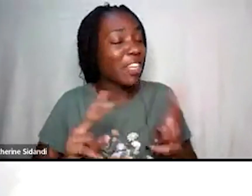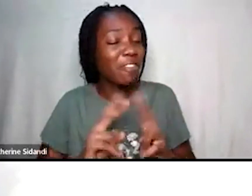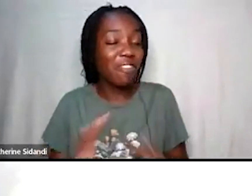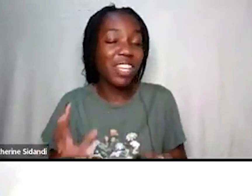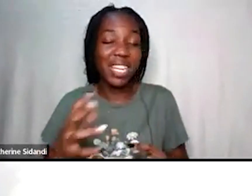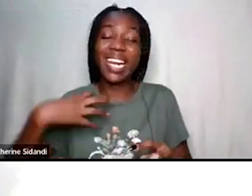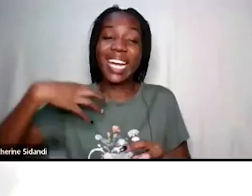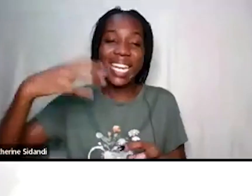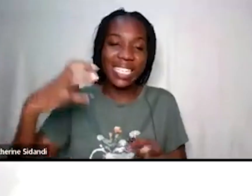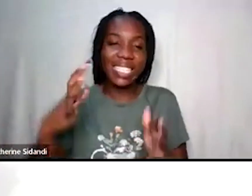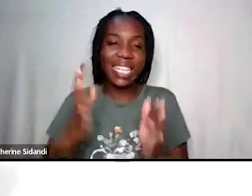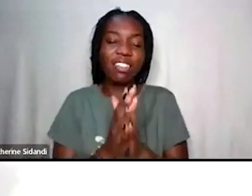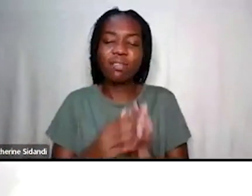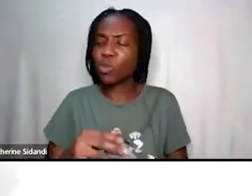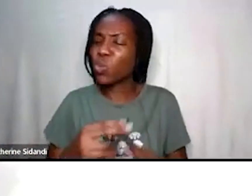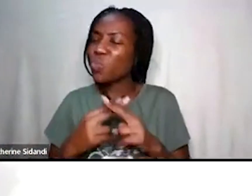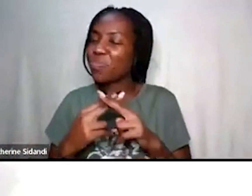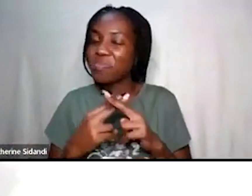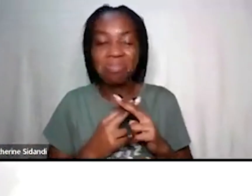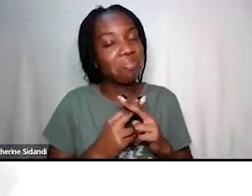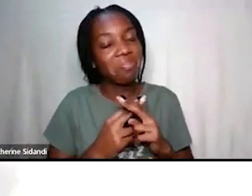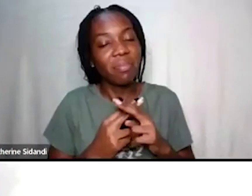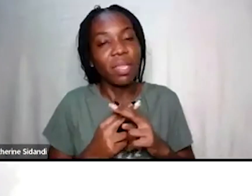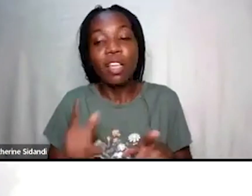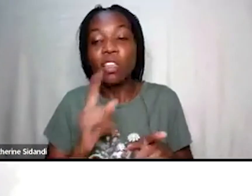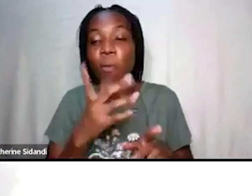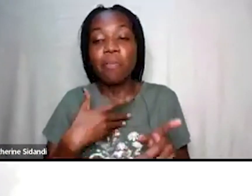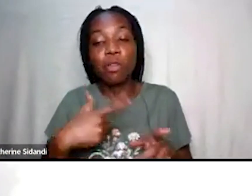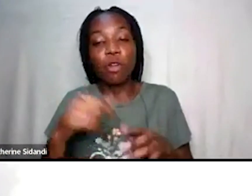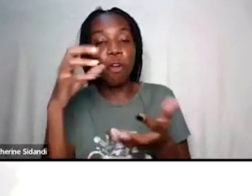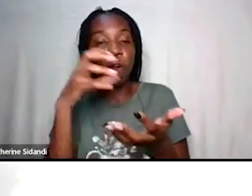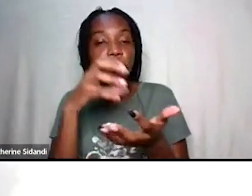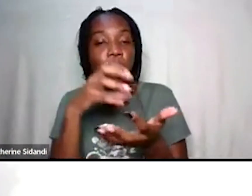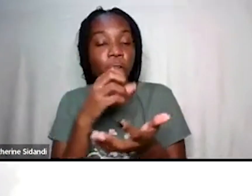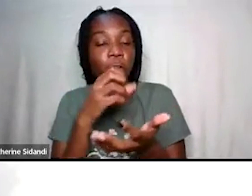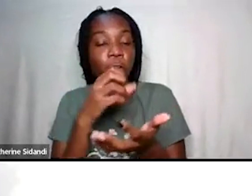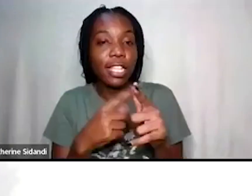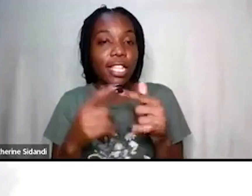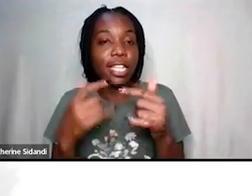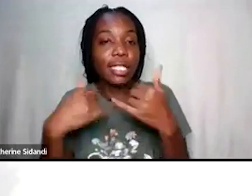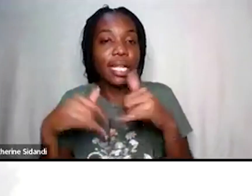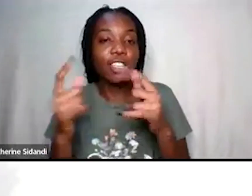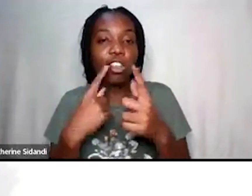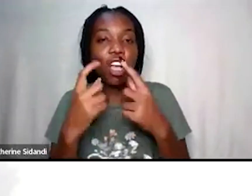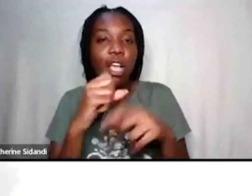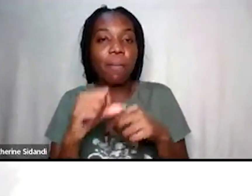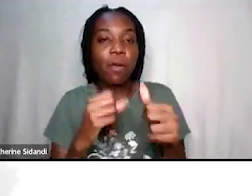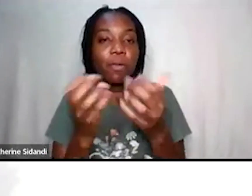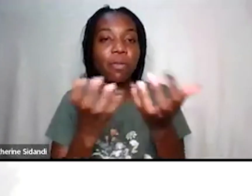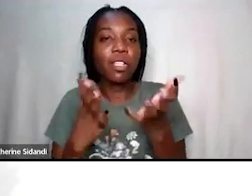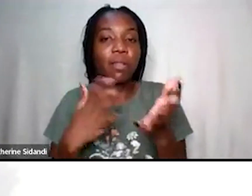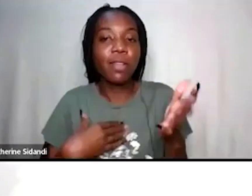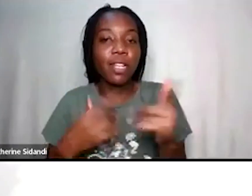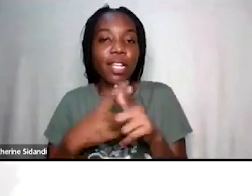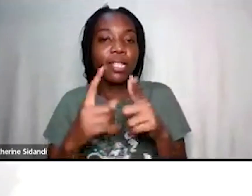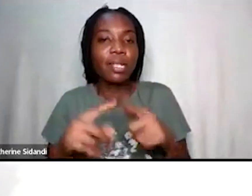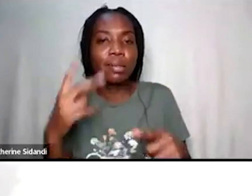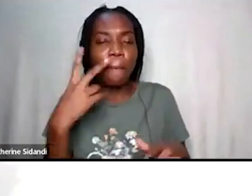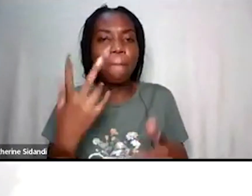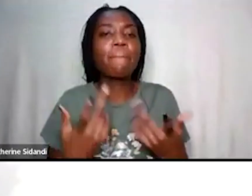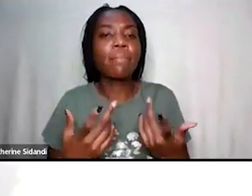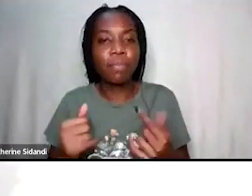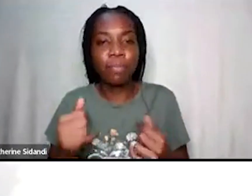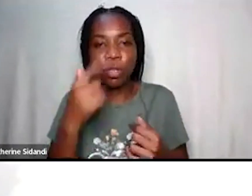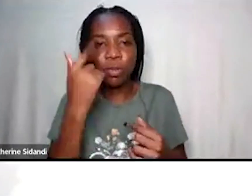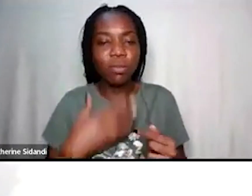So I went to his office. So when I was trying to talk about my business, I felt like I was almost freezing, because he was looking